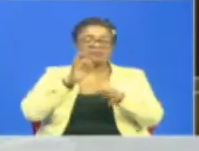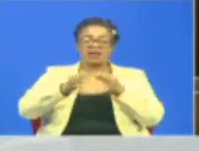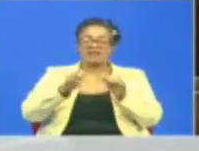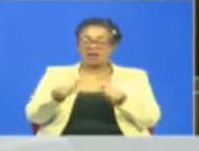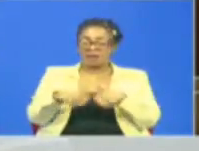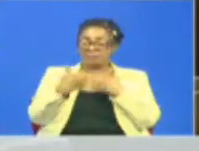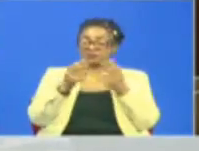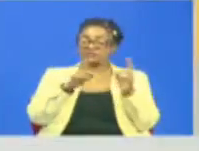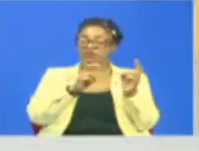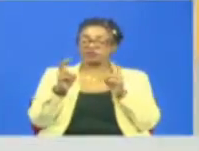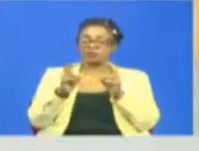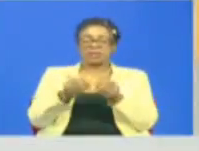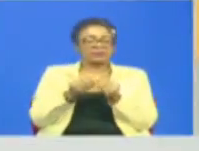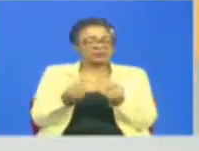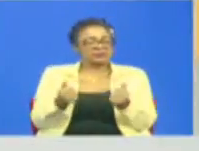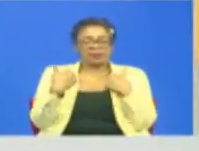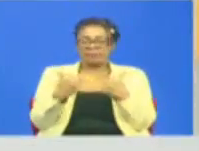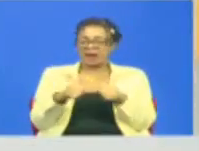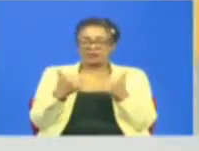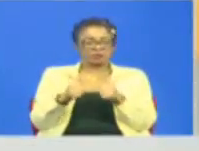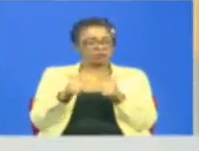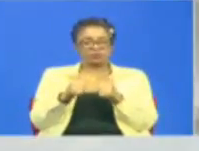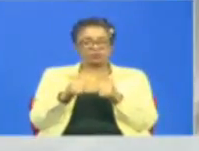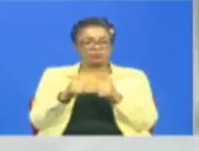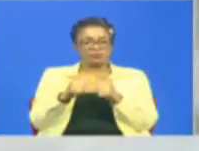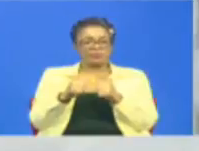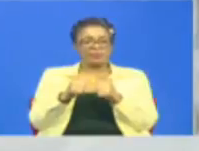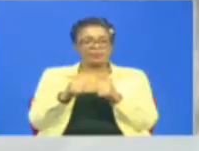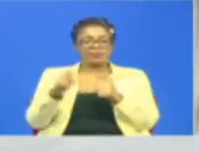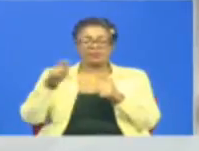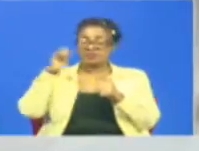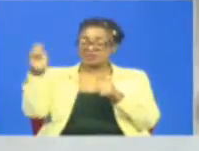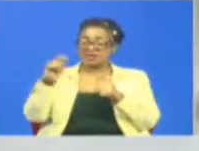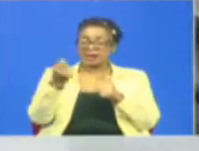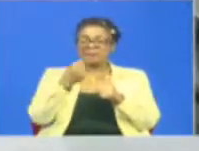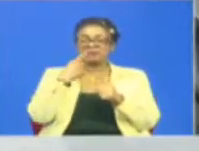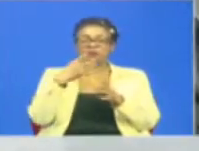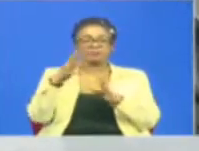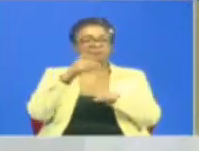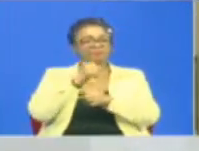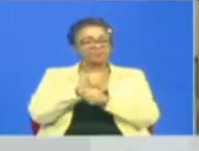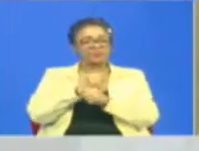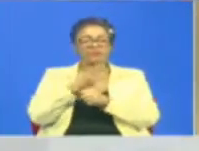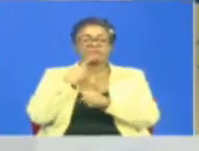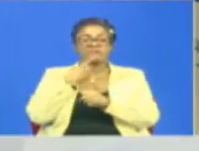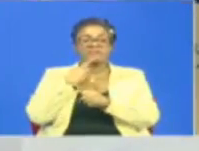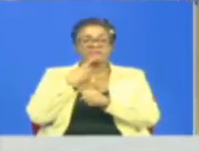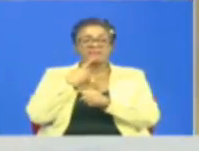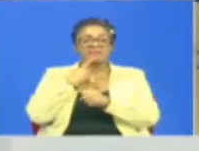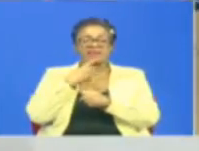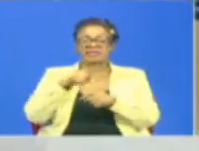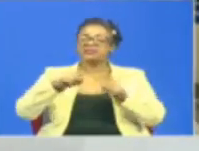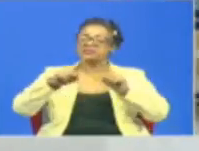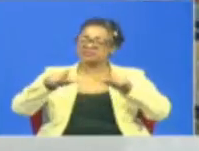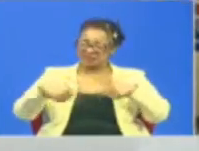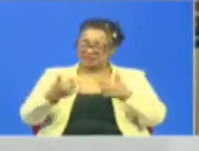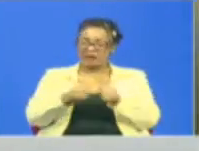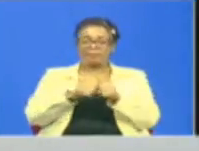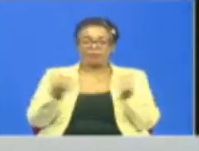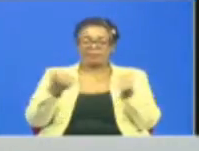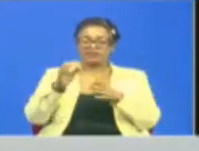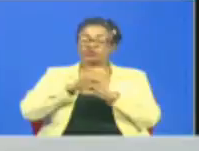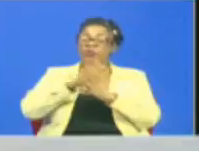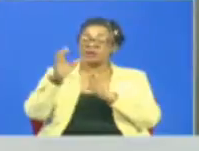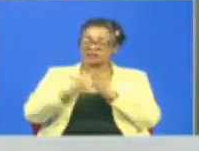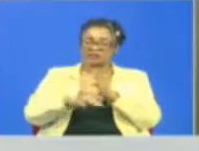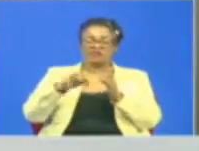are not addressed. But that's not all. The Kenya Medical Association says medical practitioners deserve a proper insurance policy for its